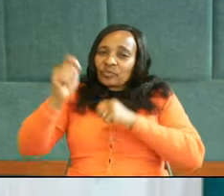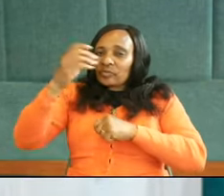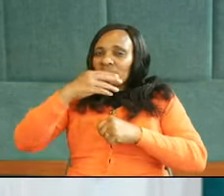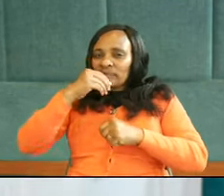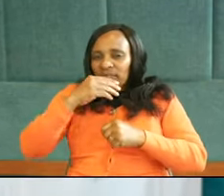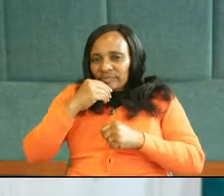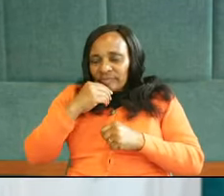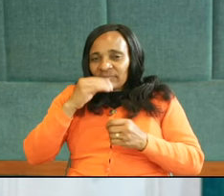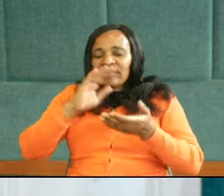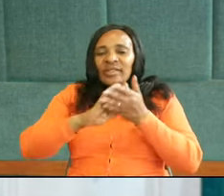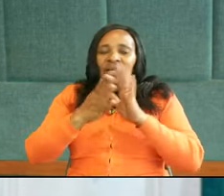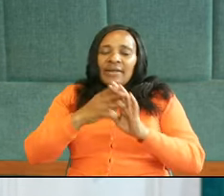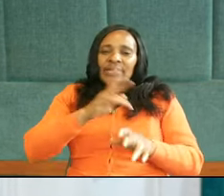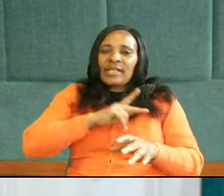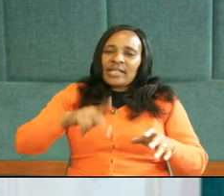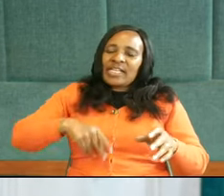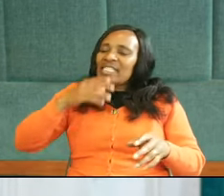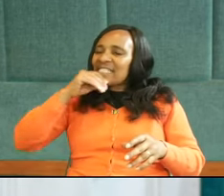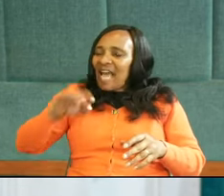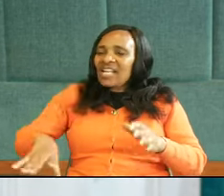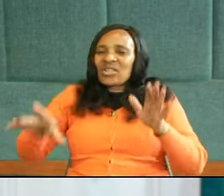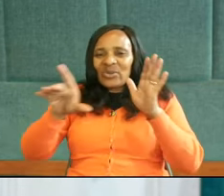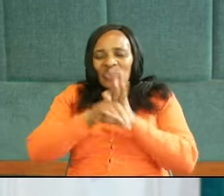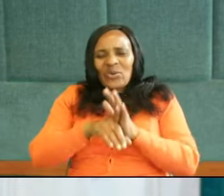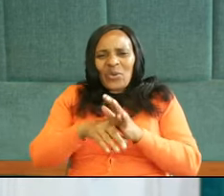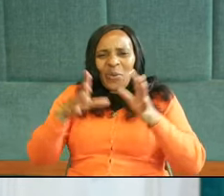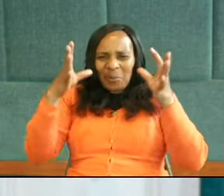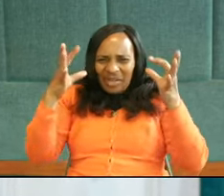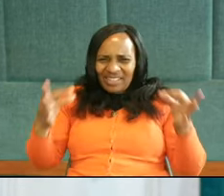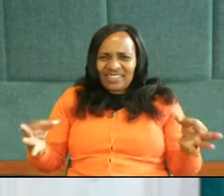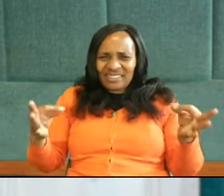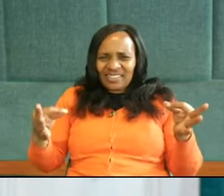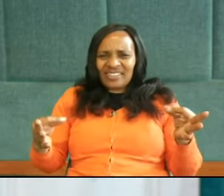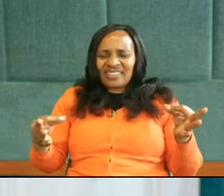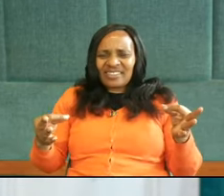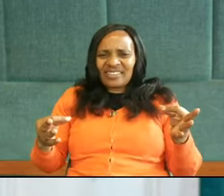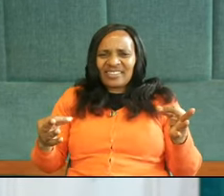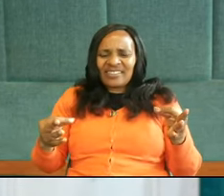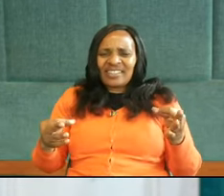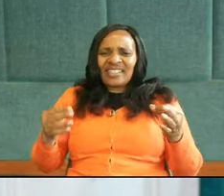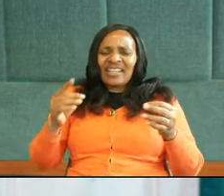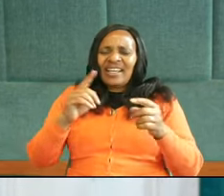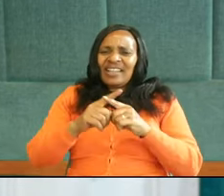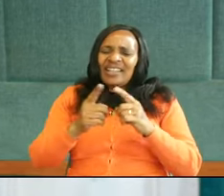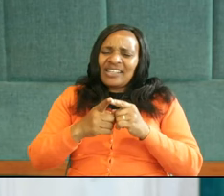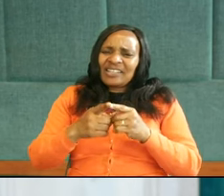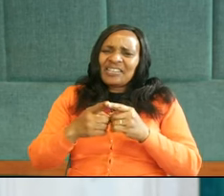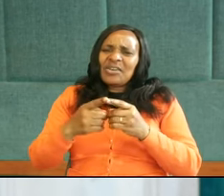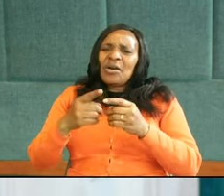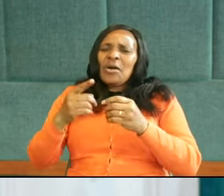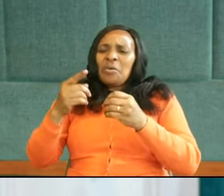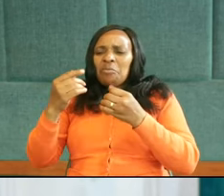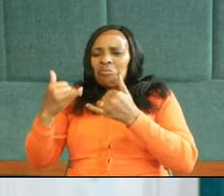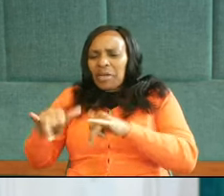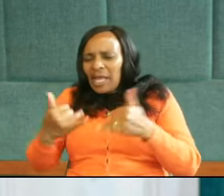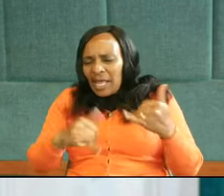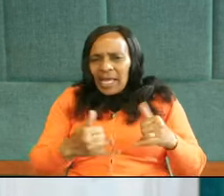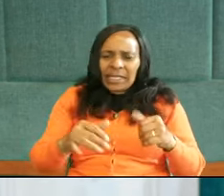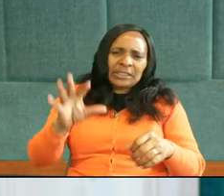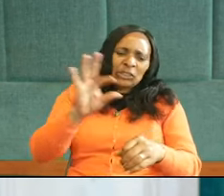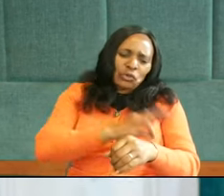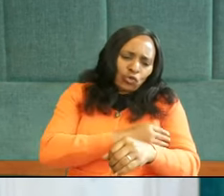king, becoming the king's son-in-law, mm-hmm. marrying, playing for the king an instrument. Twice the king